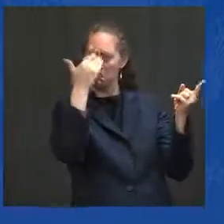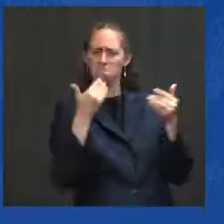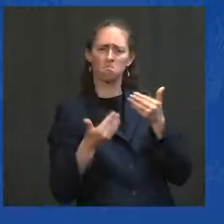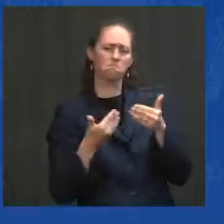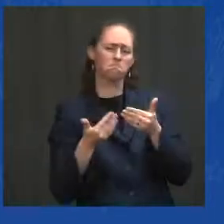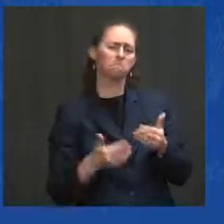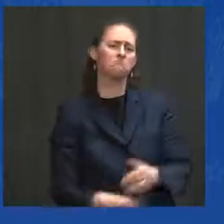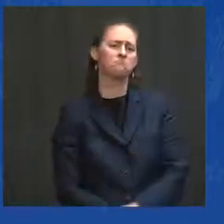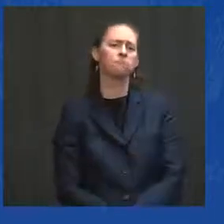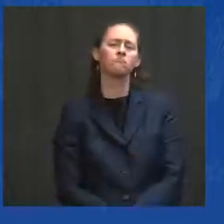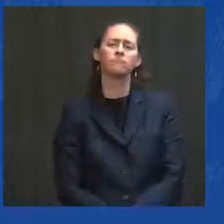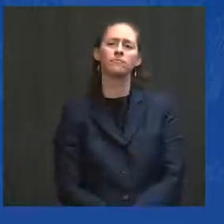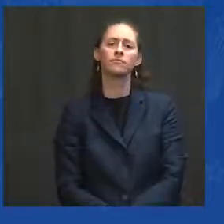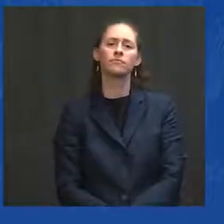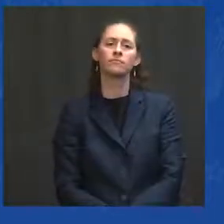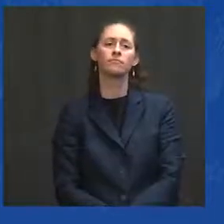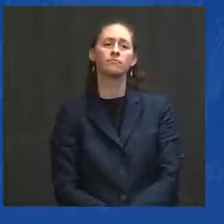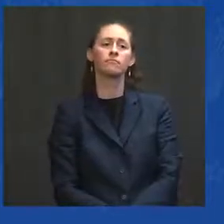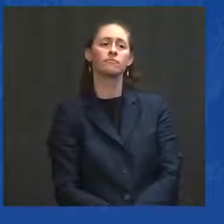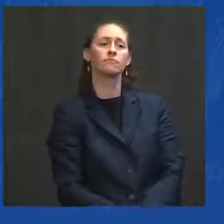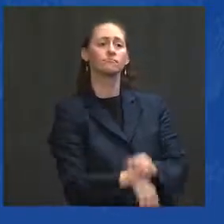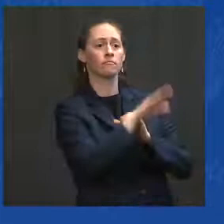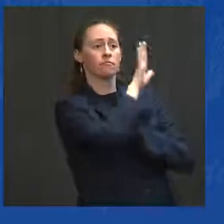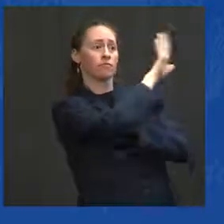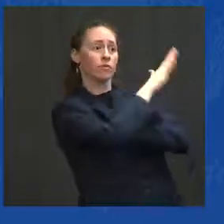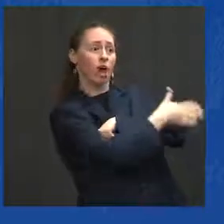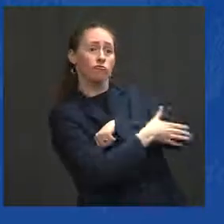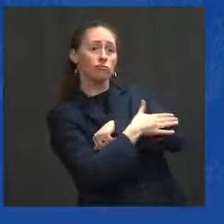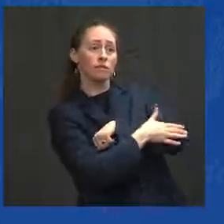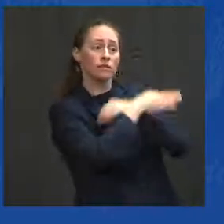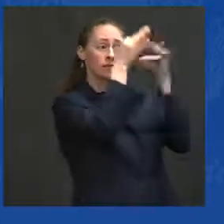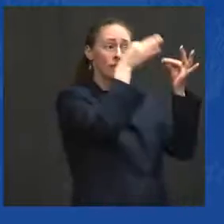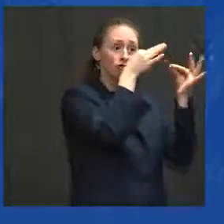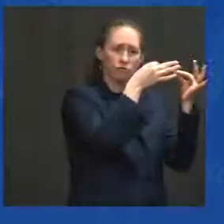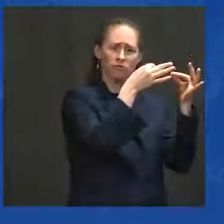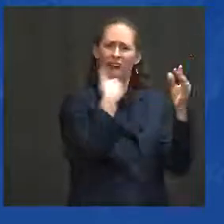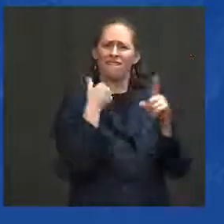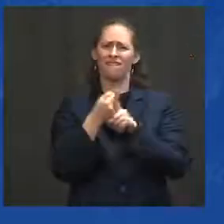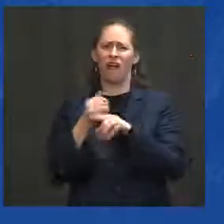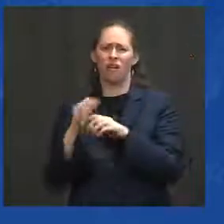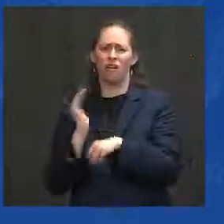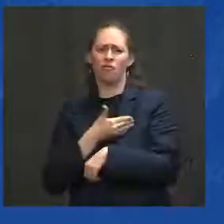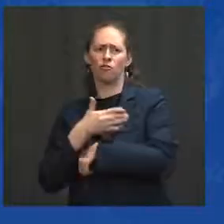in another country that affects the home country. And so it went well. I'm